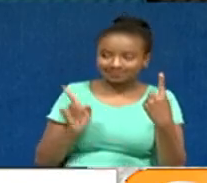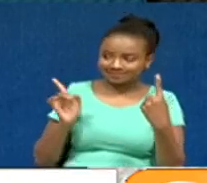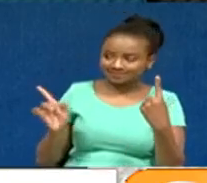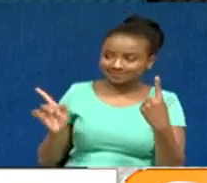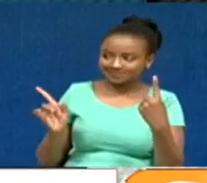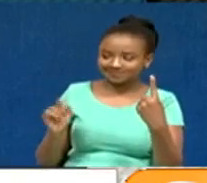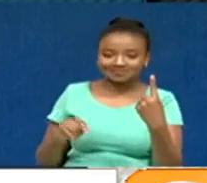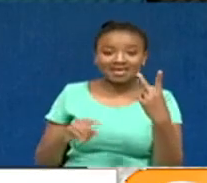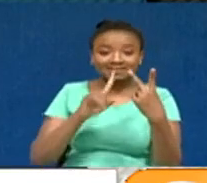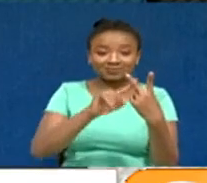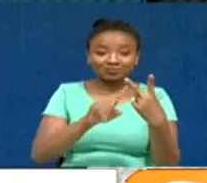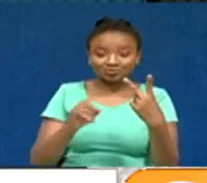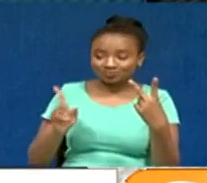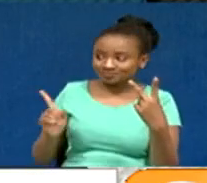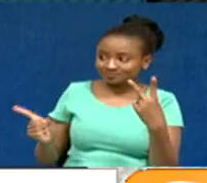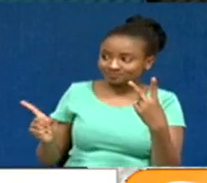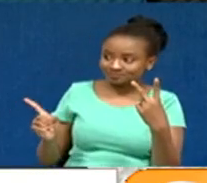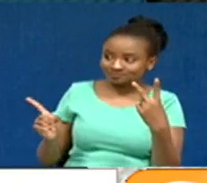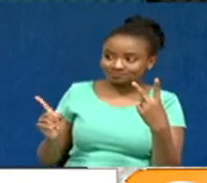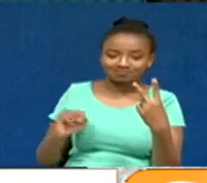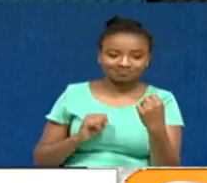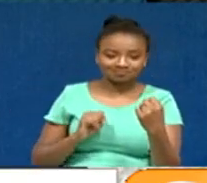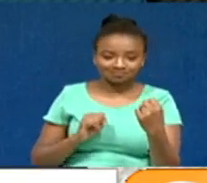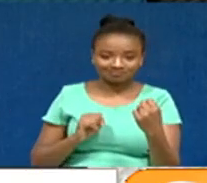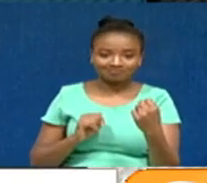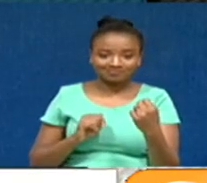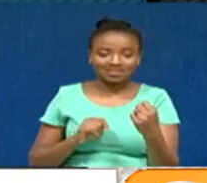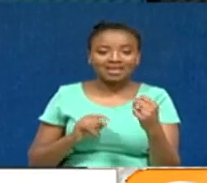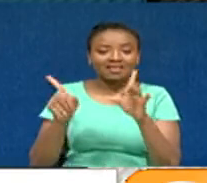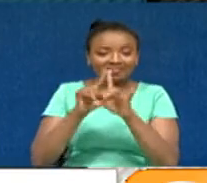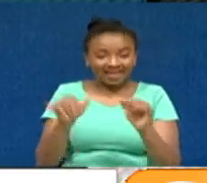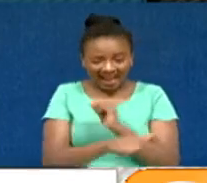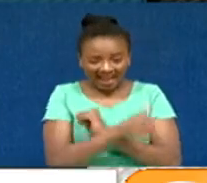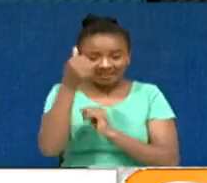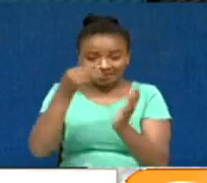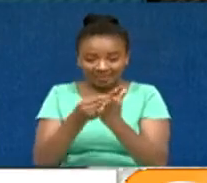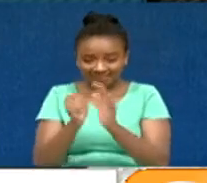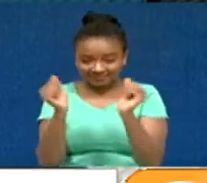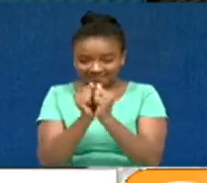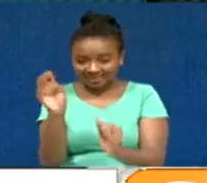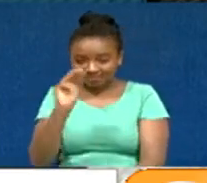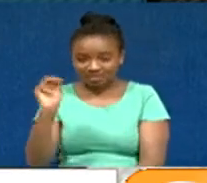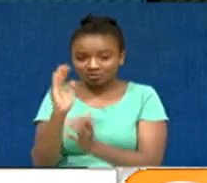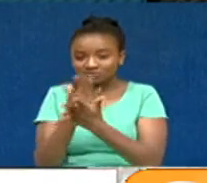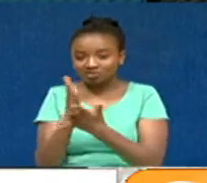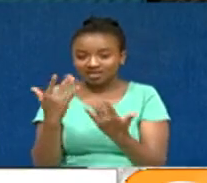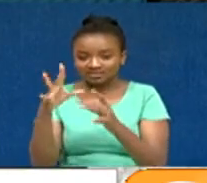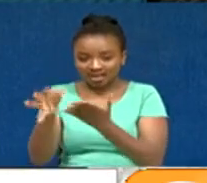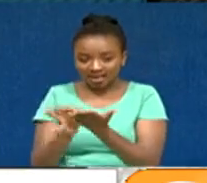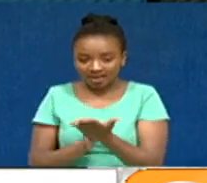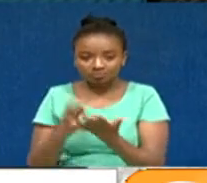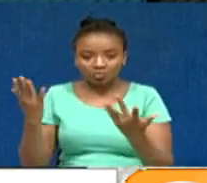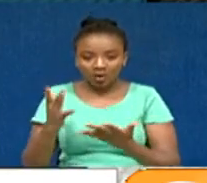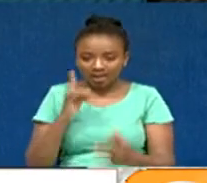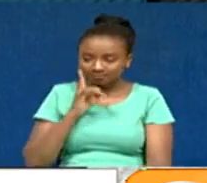share capital and 11.9 million shillings as alpha deposit. An additional 10 million shillings is held in the shares account in